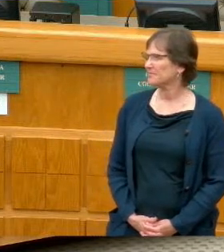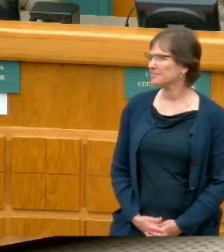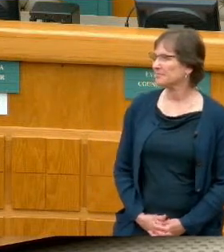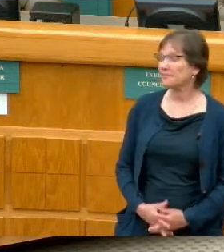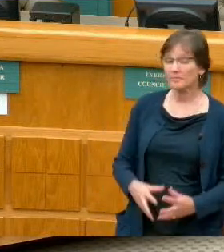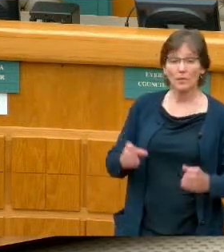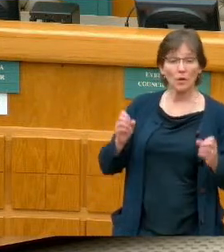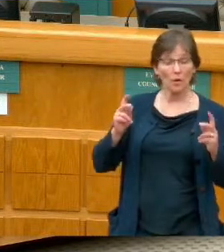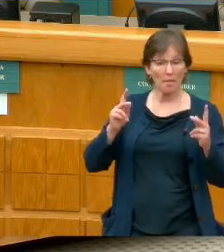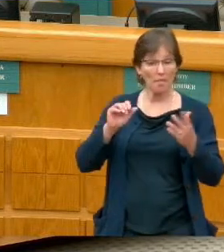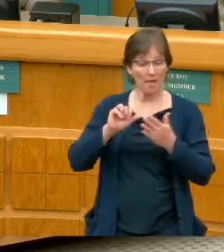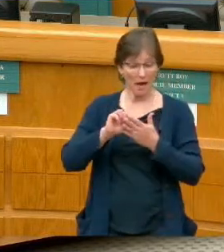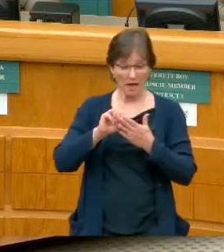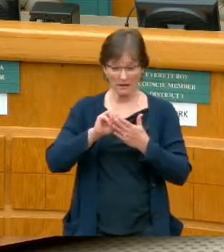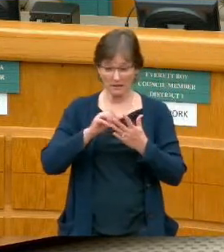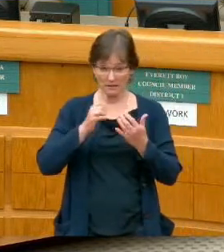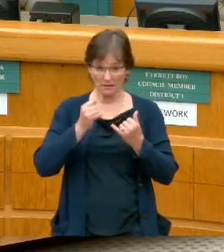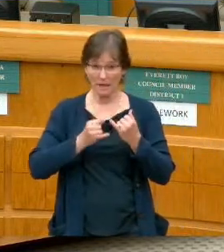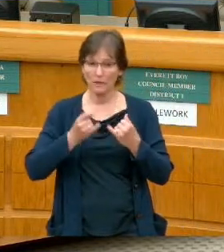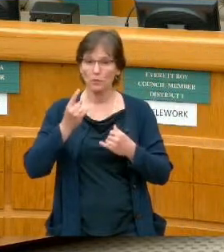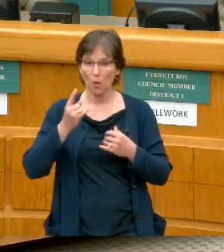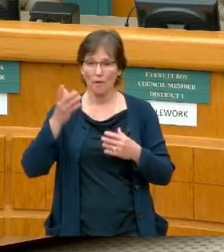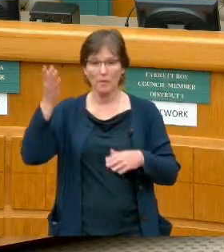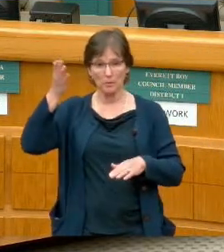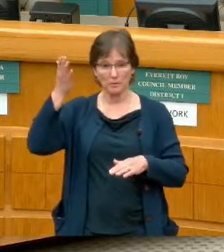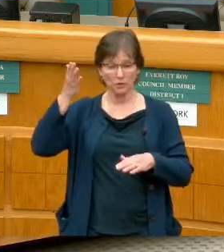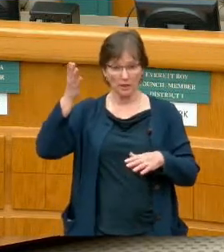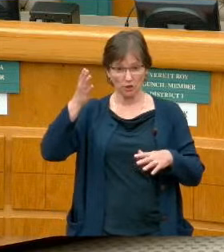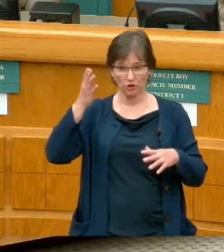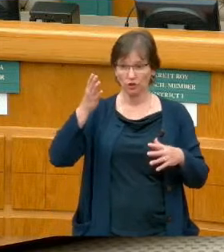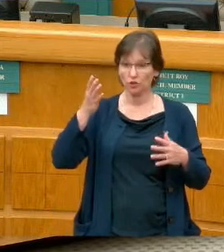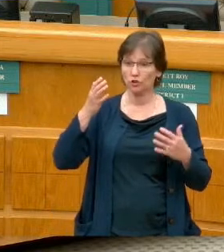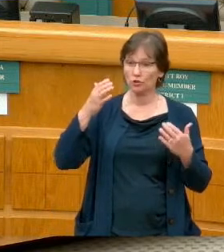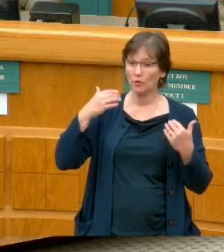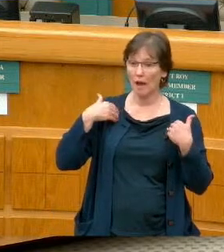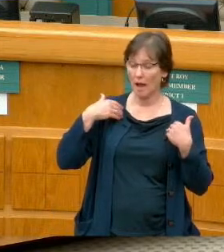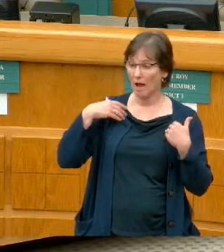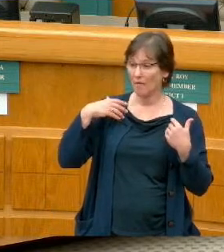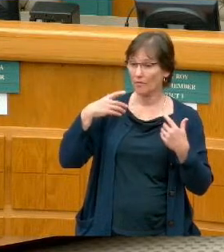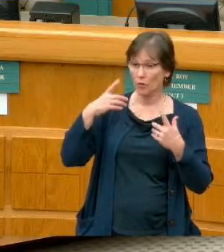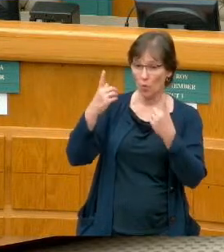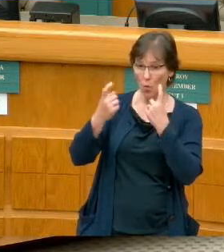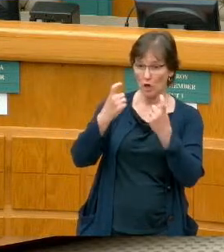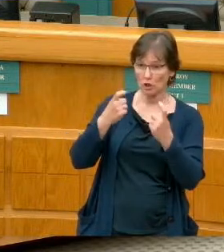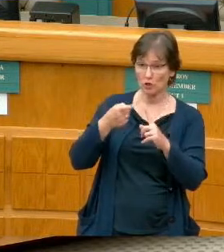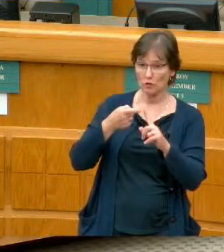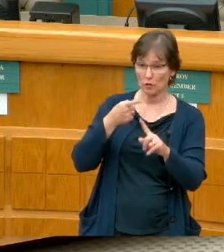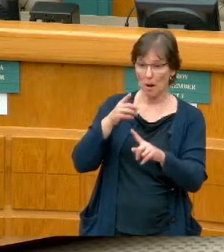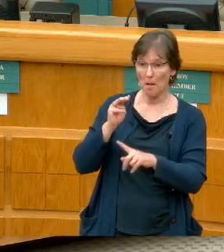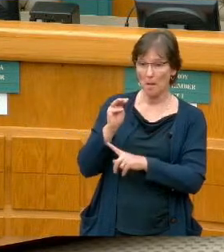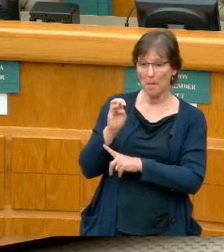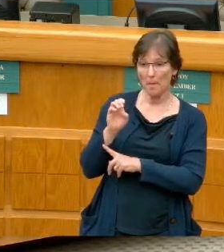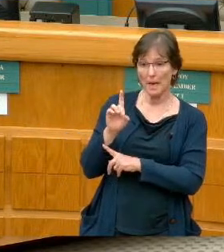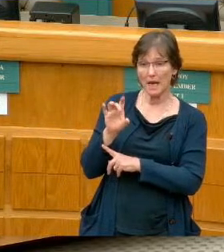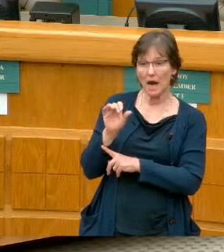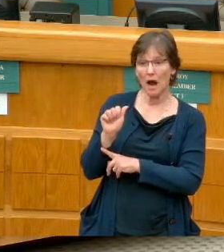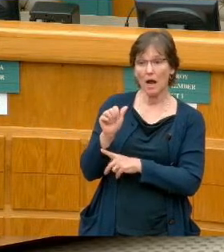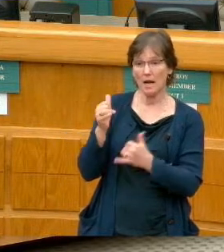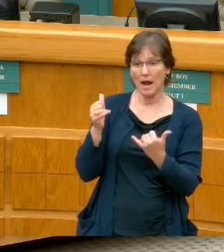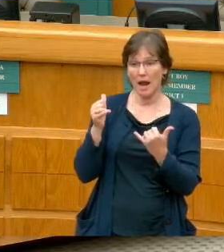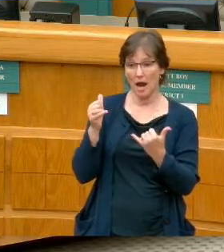All right, that wraps up the briefing. If you got any questions for the judge or Annette, leave. They won't leave if you got questions,